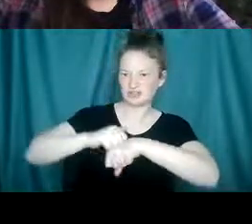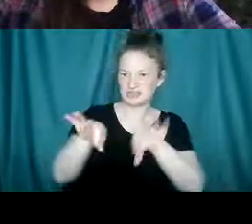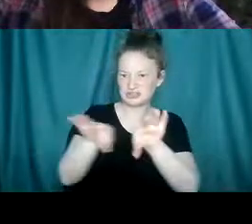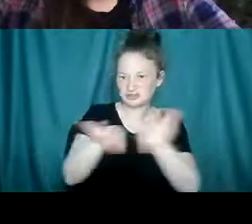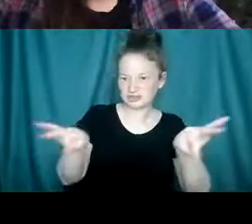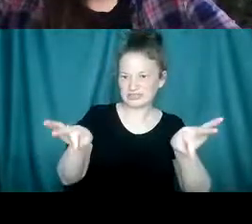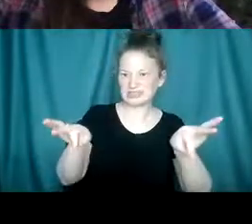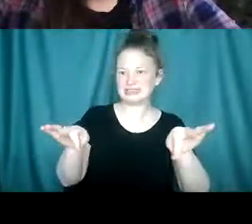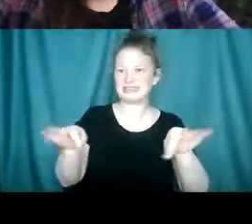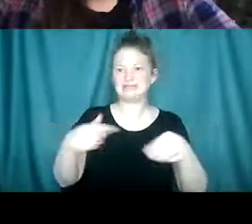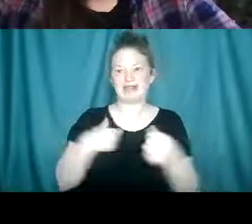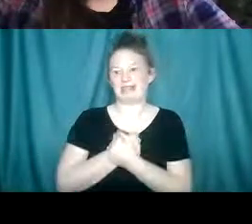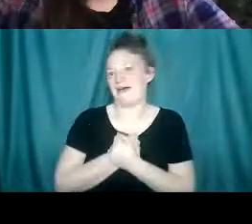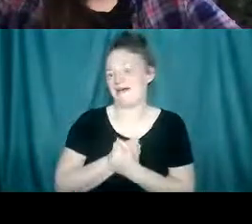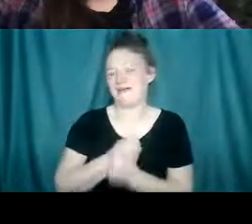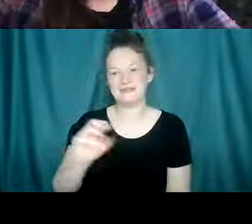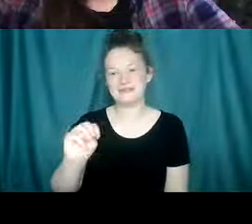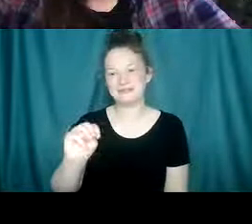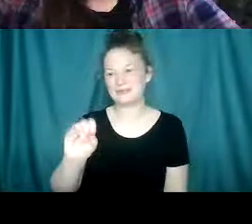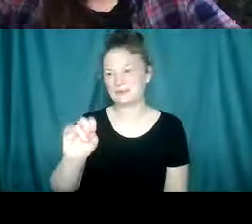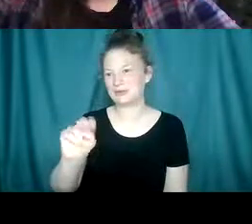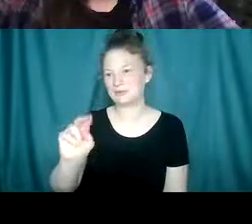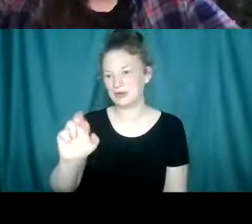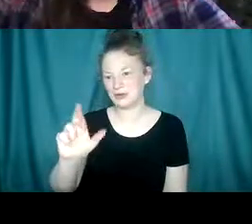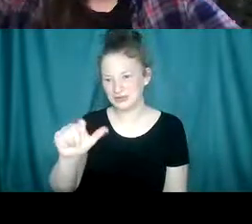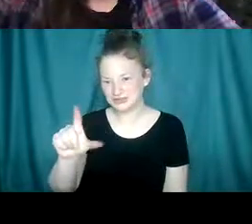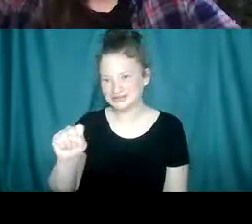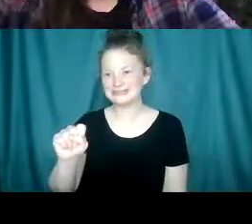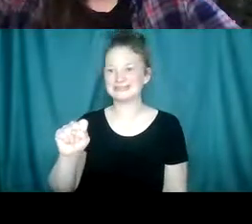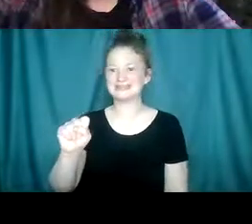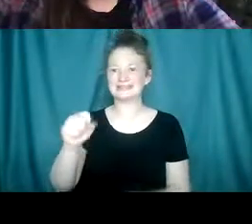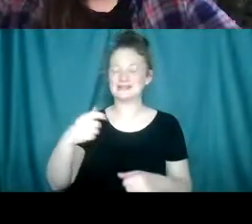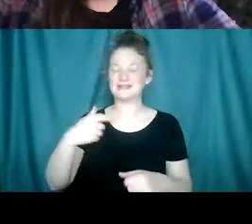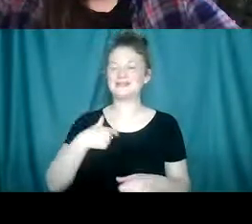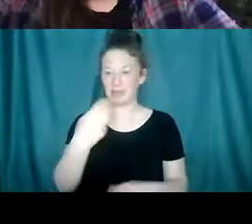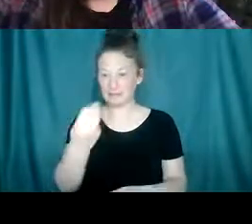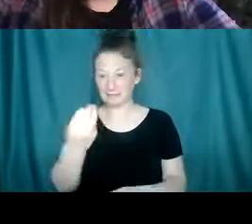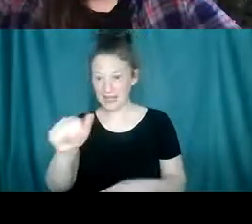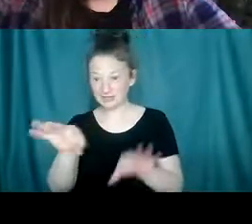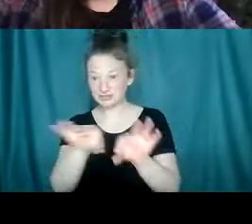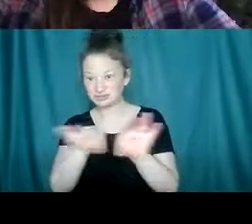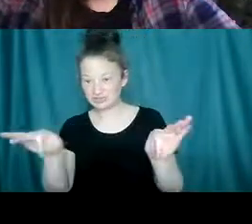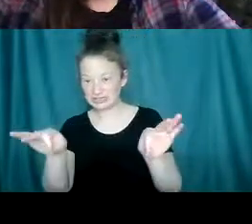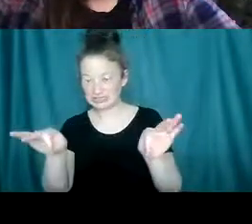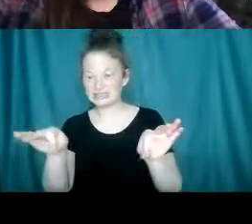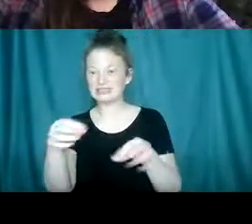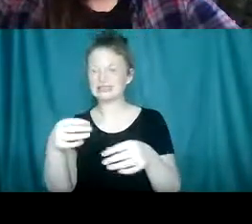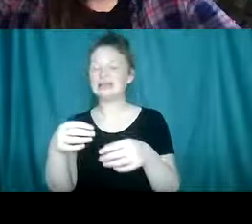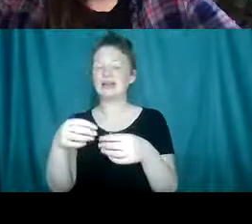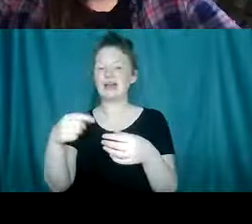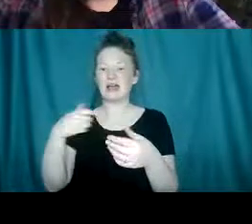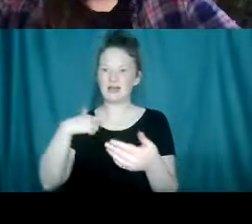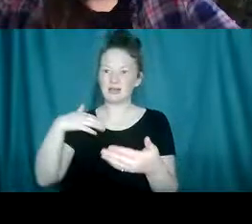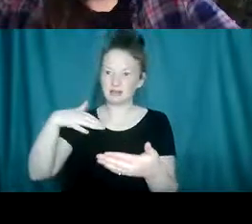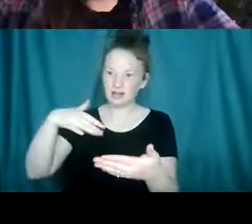minerals and didn't really know what to do with it. And then during my master's, I really found out this thing about carbon